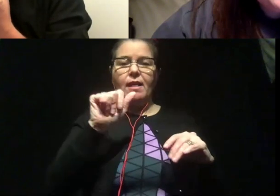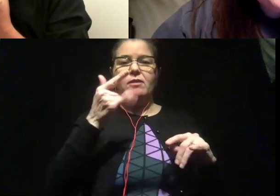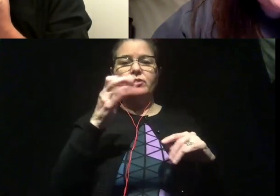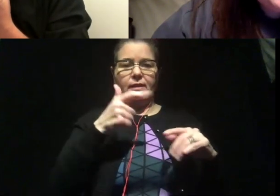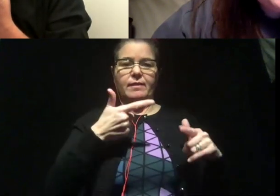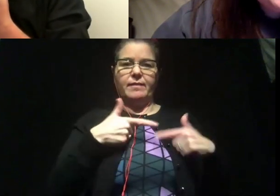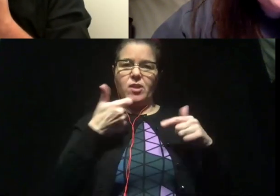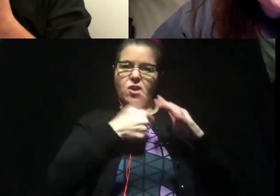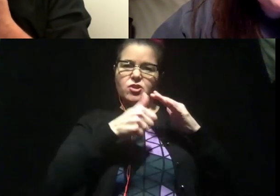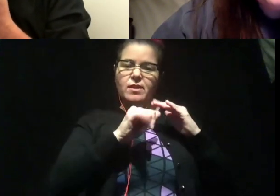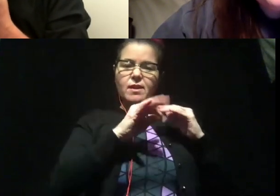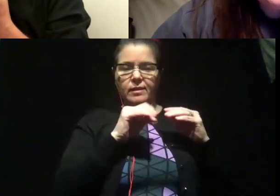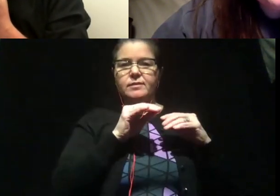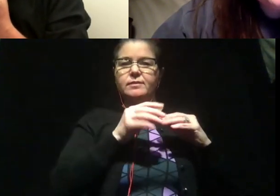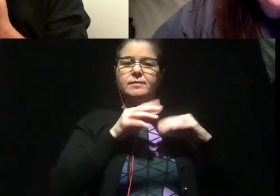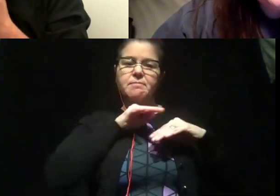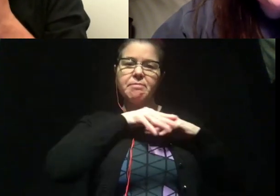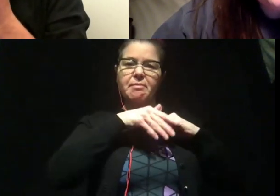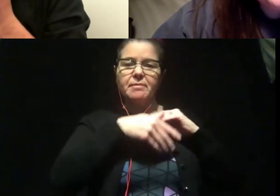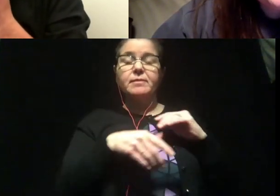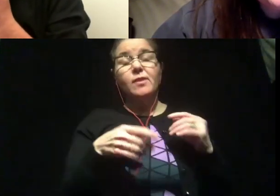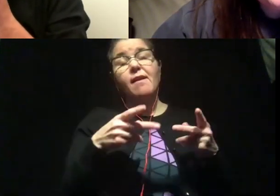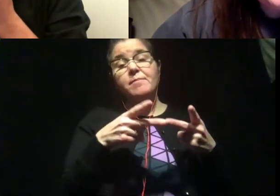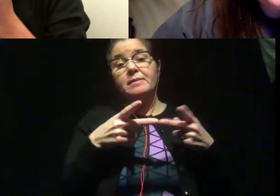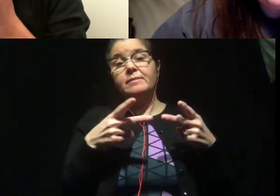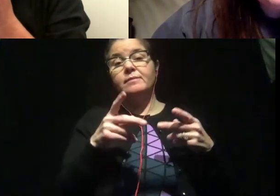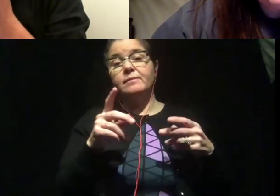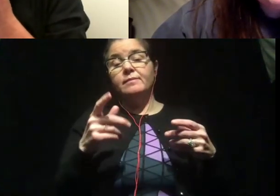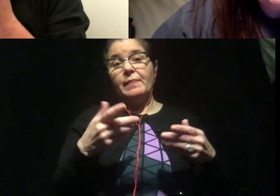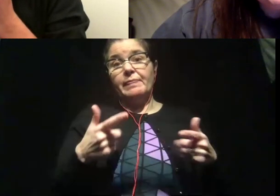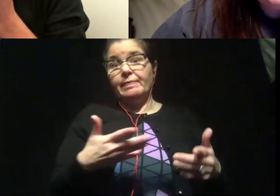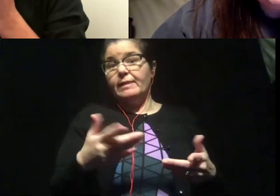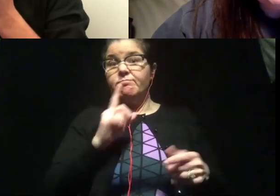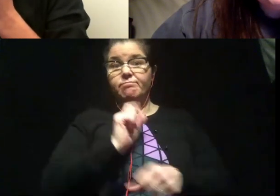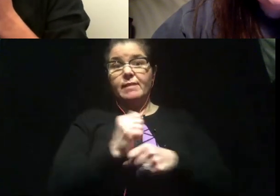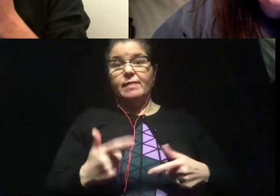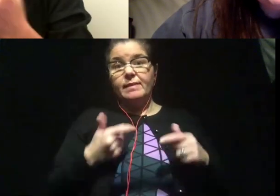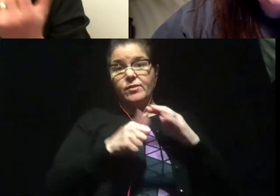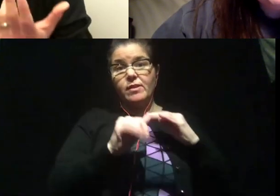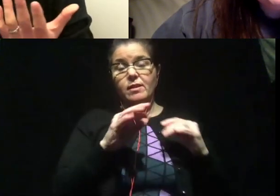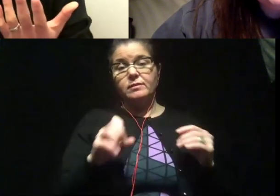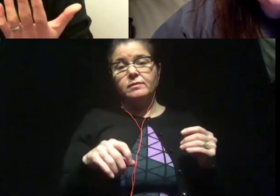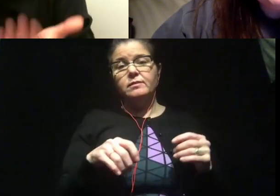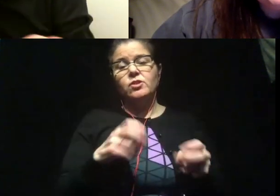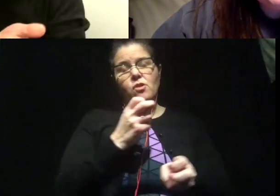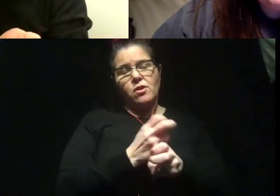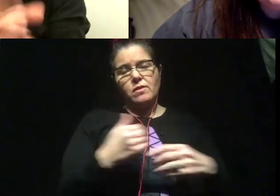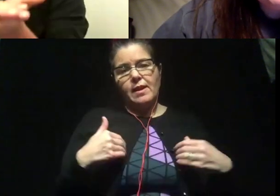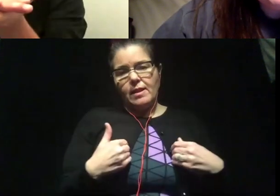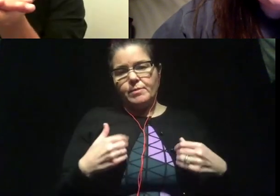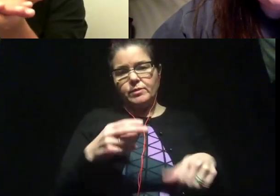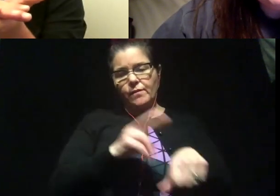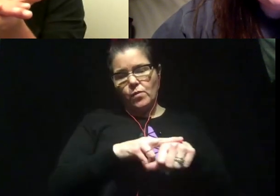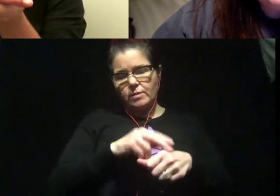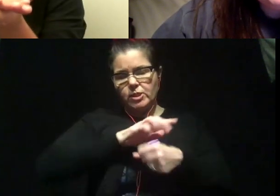ice a little ways in. So there are places where things do live under the ice. It's hard for animals to live under there because it's